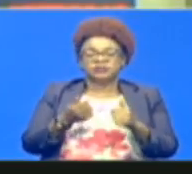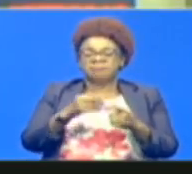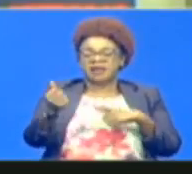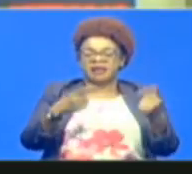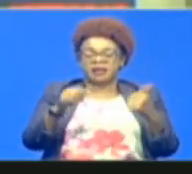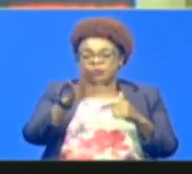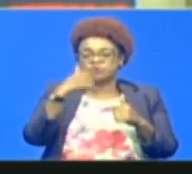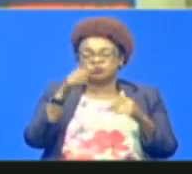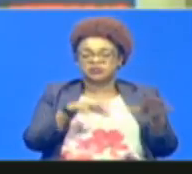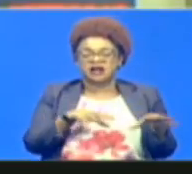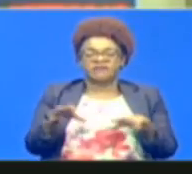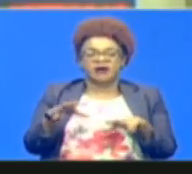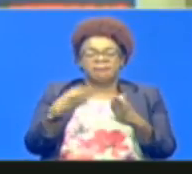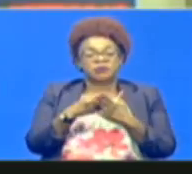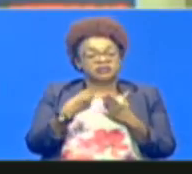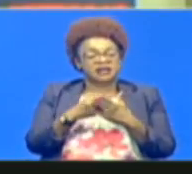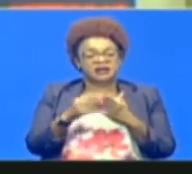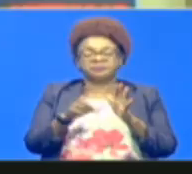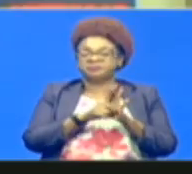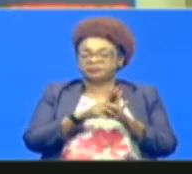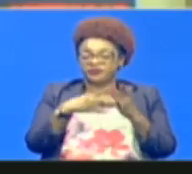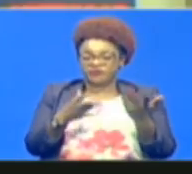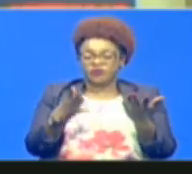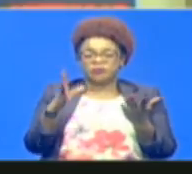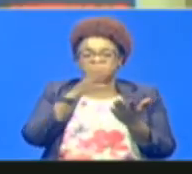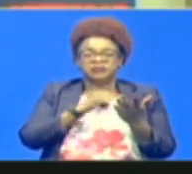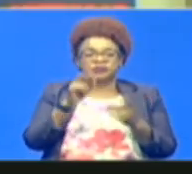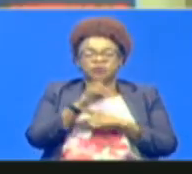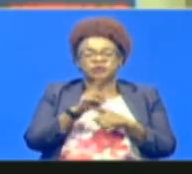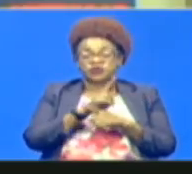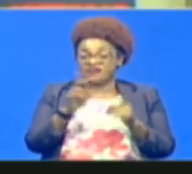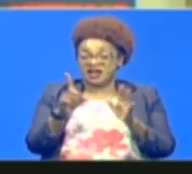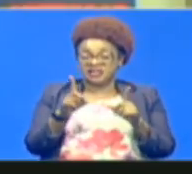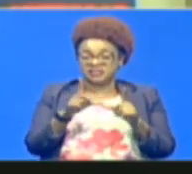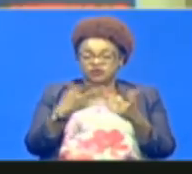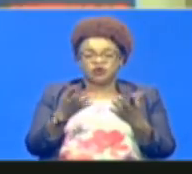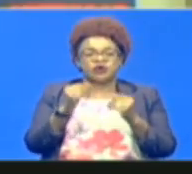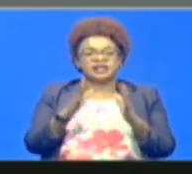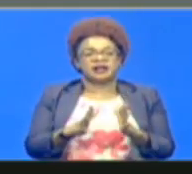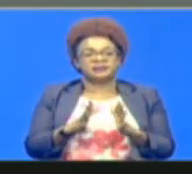suffer monetary loss resulting from the malpractice of a licensed stockbroker or dealer.